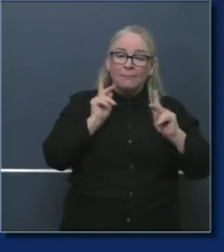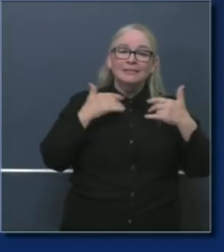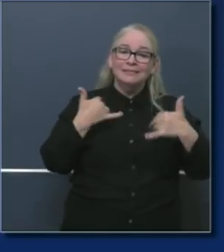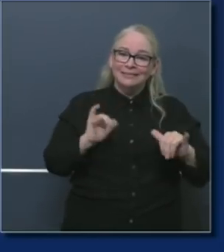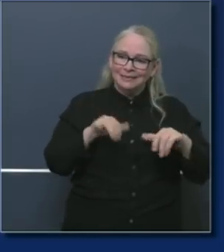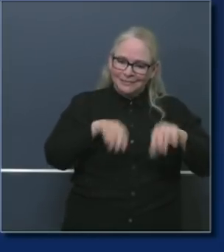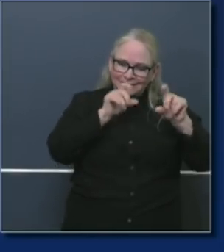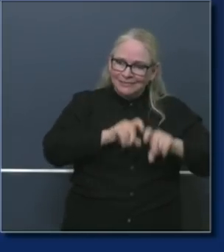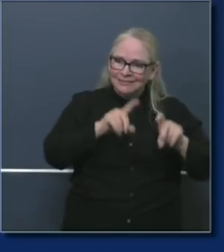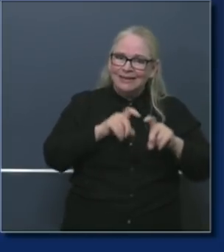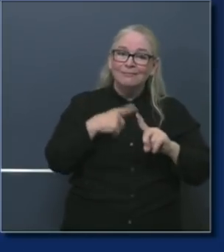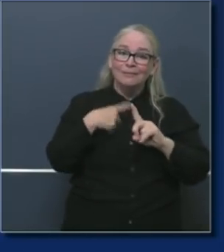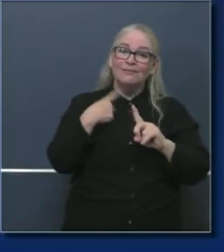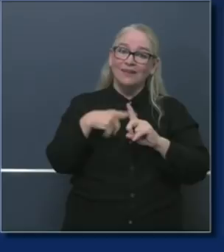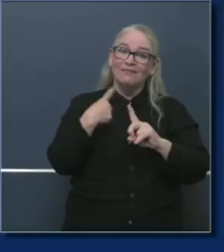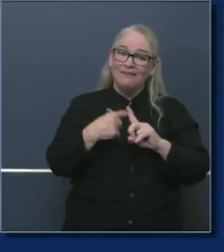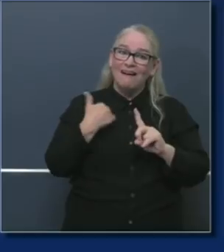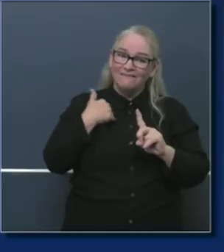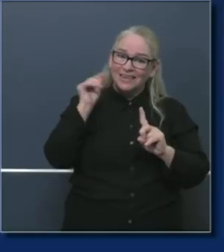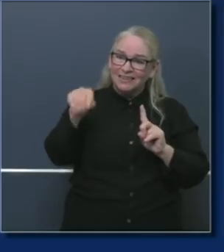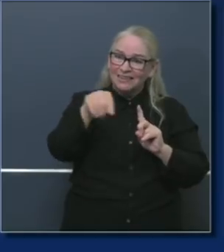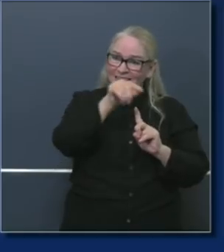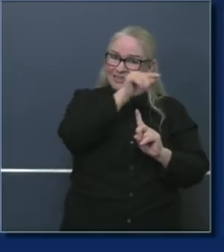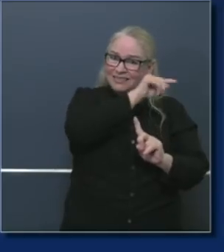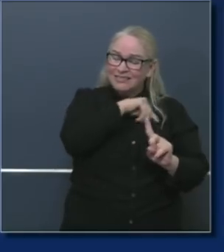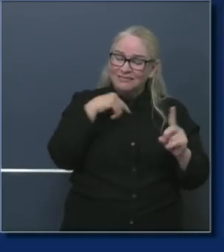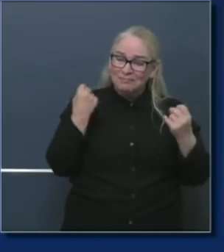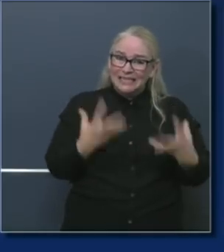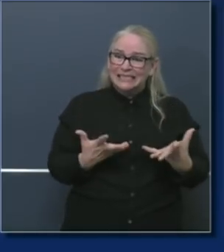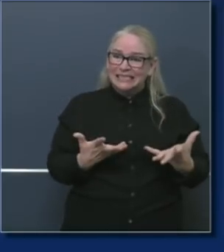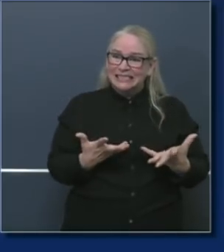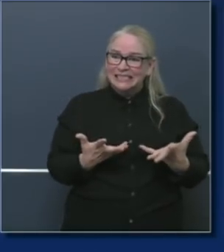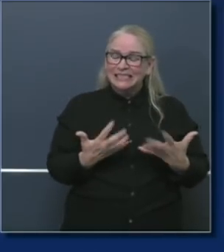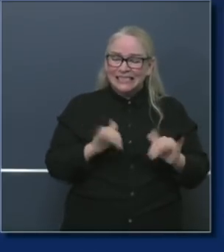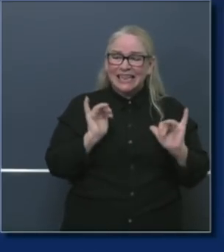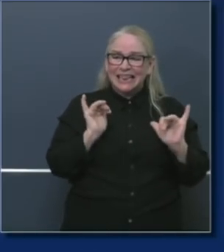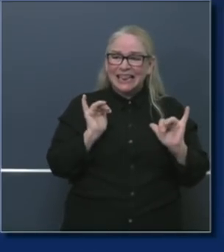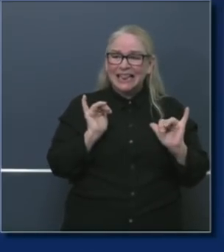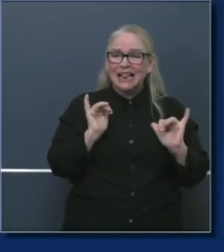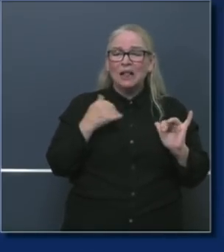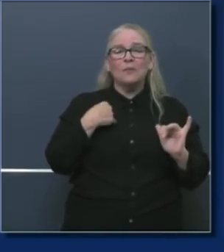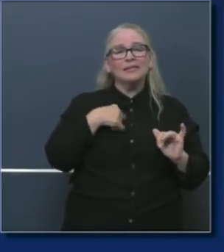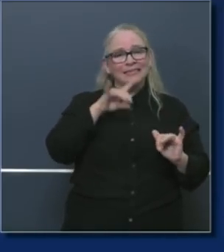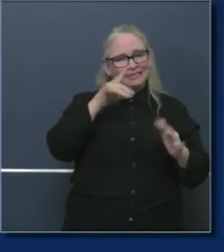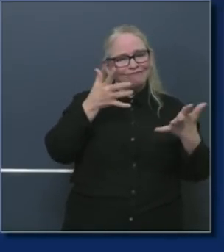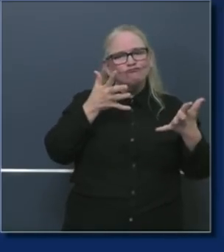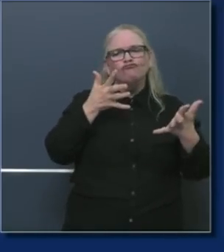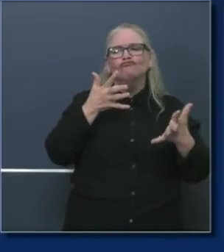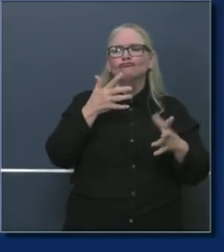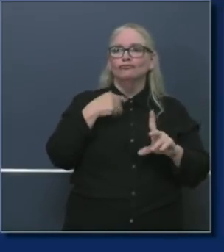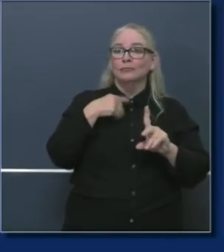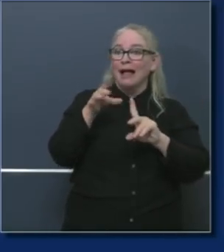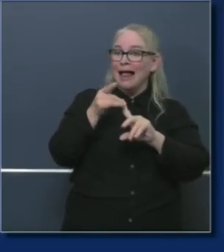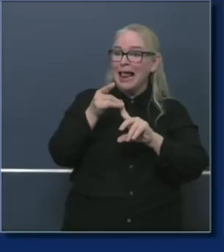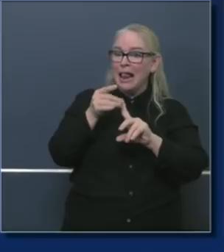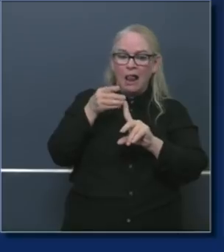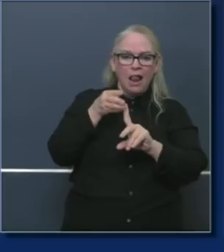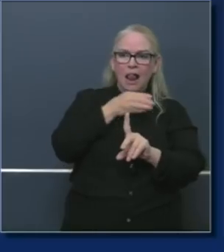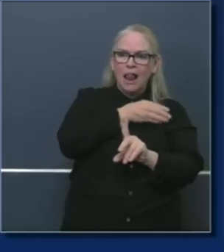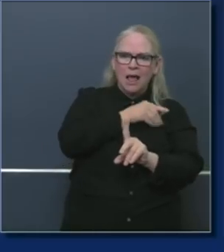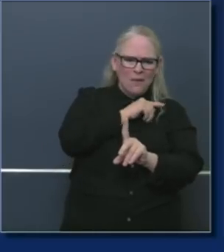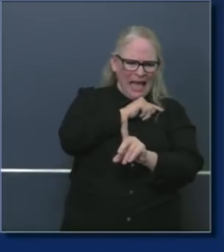of new cases. Despite an increased ability to do contact tracing, we still know that the virus